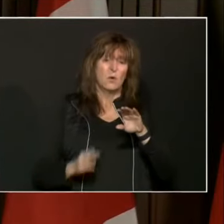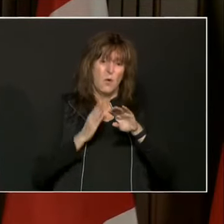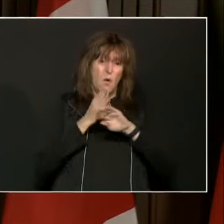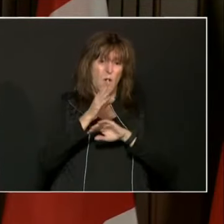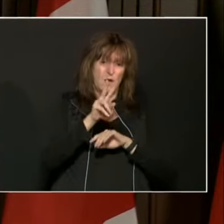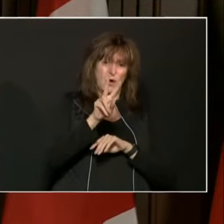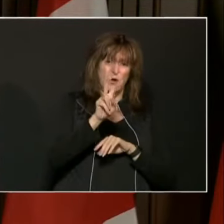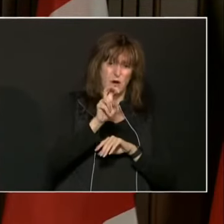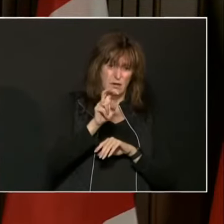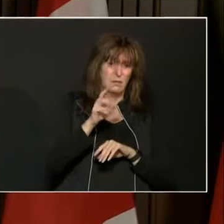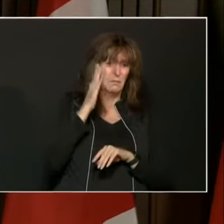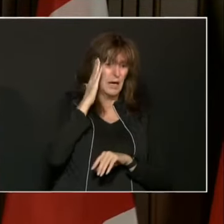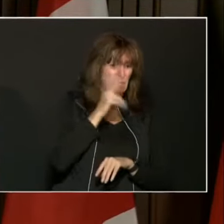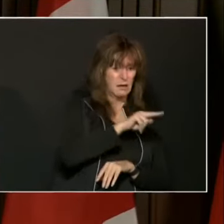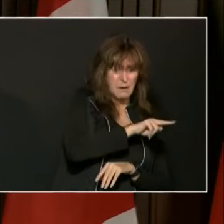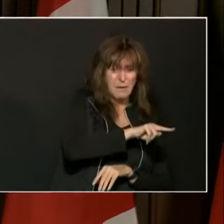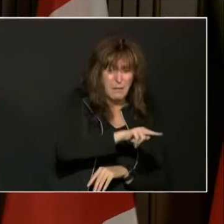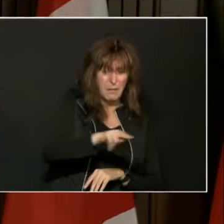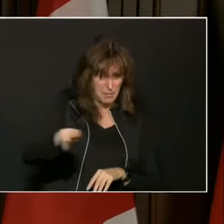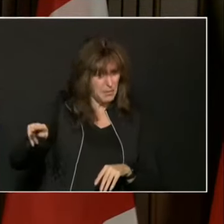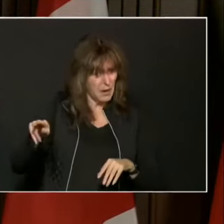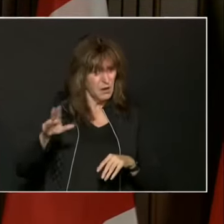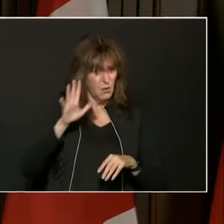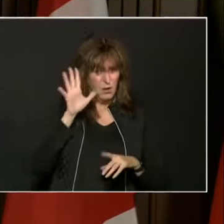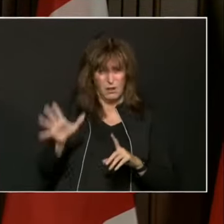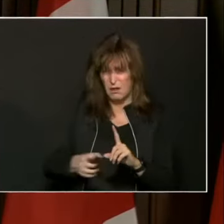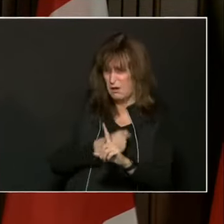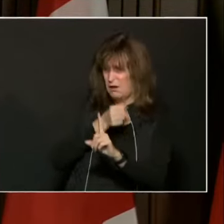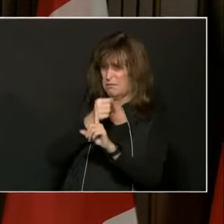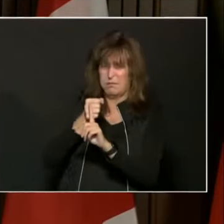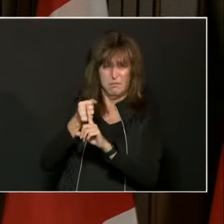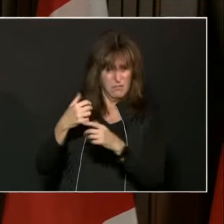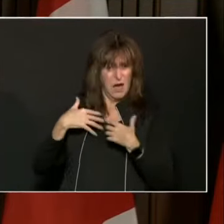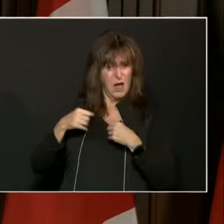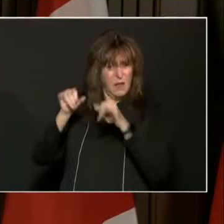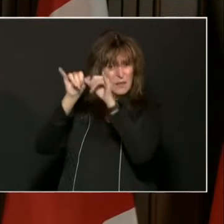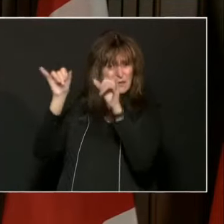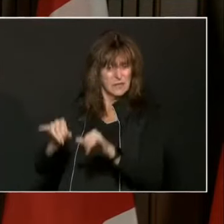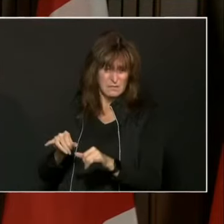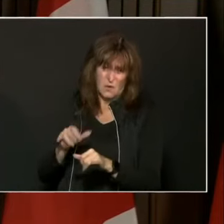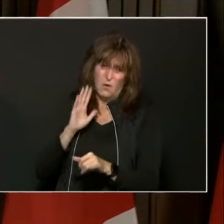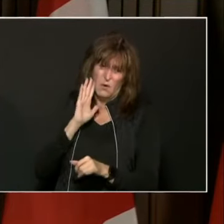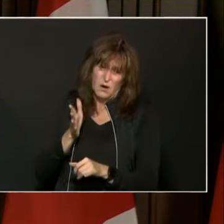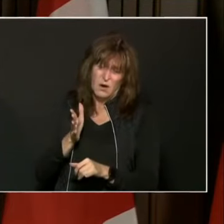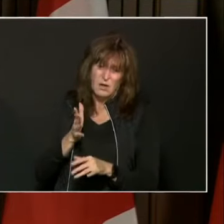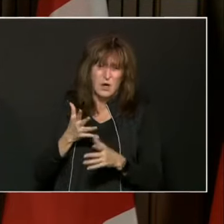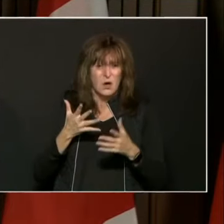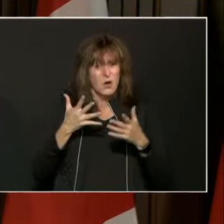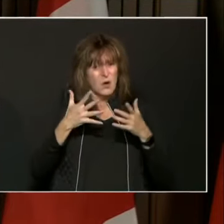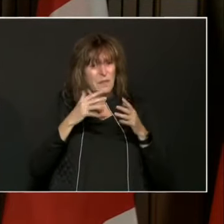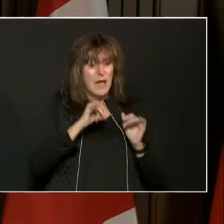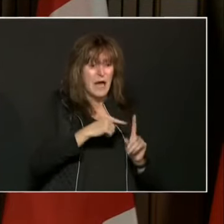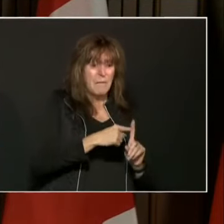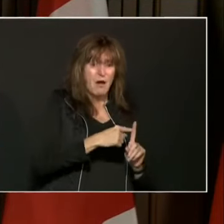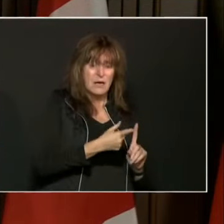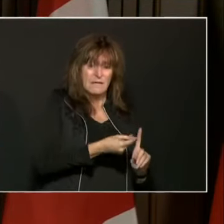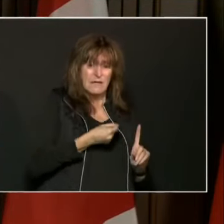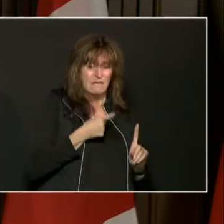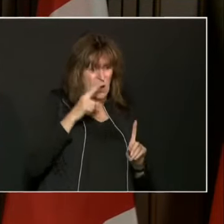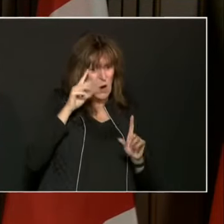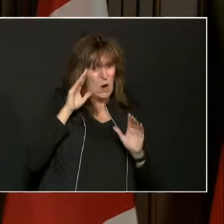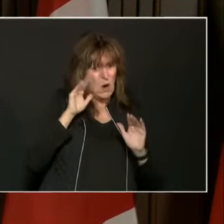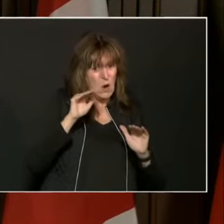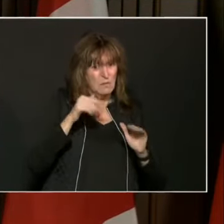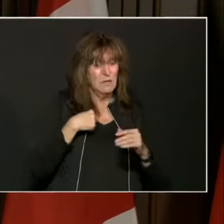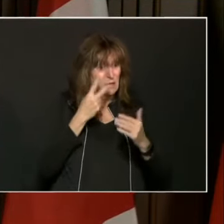So promising, but not totally predictable at this stage, so we have to be careful. So let's create